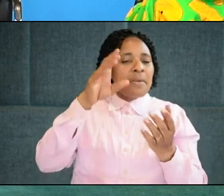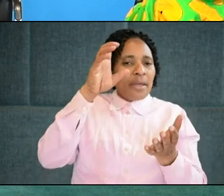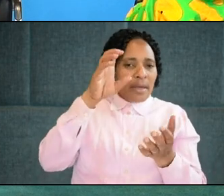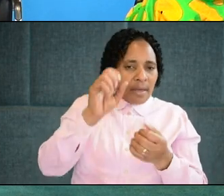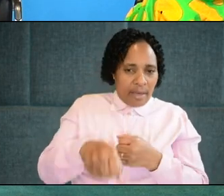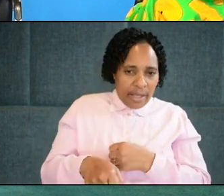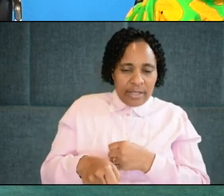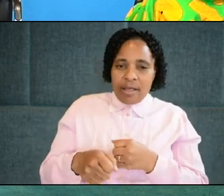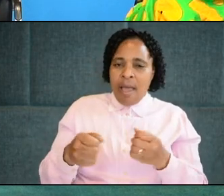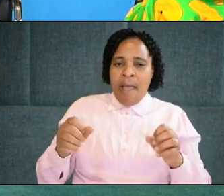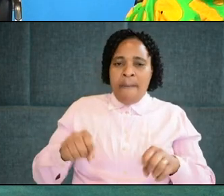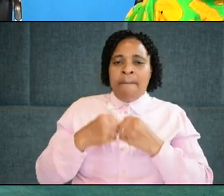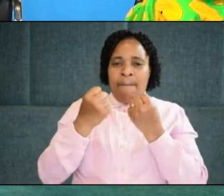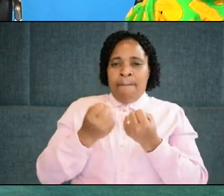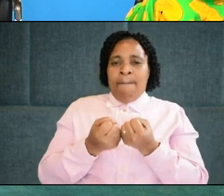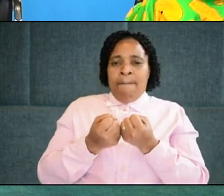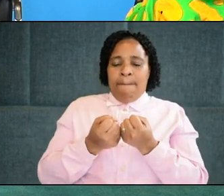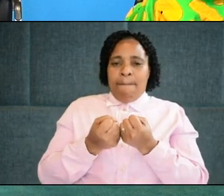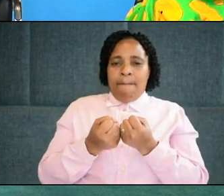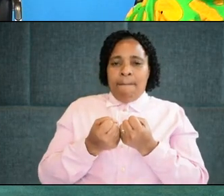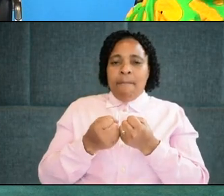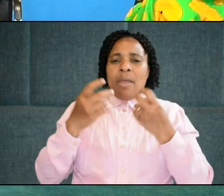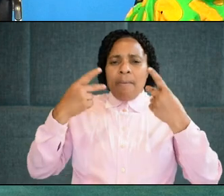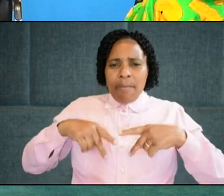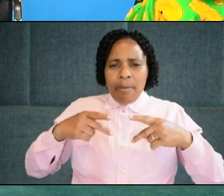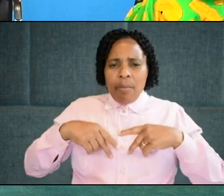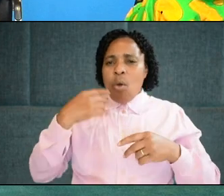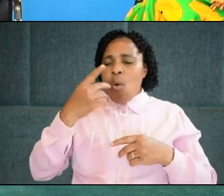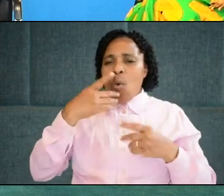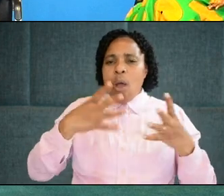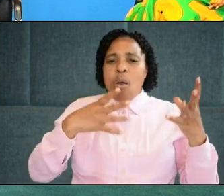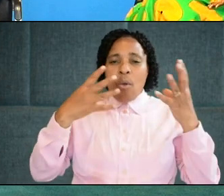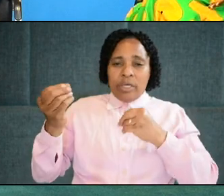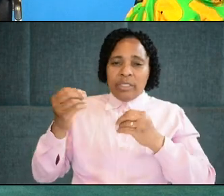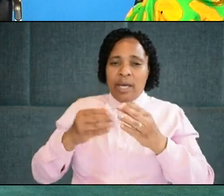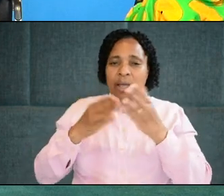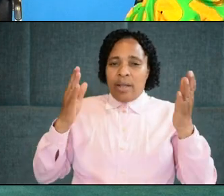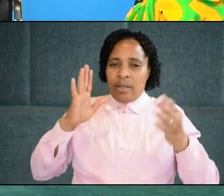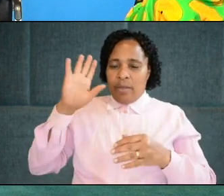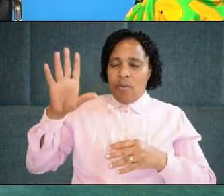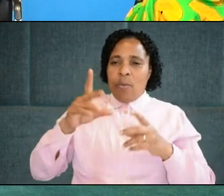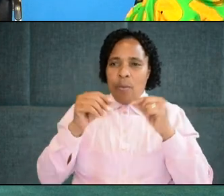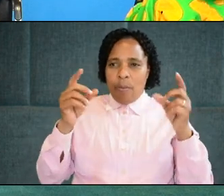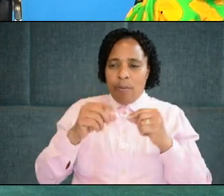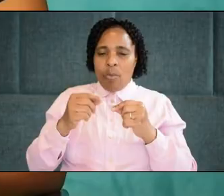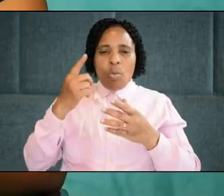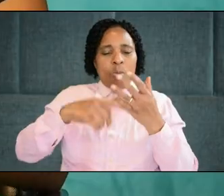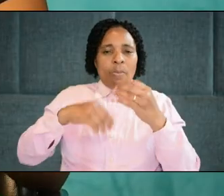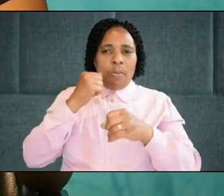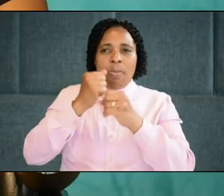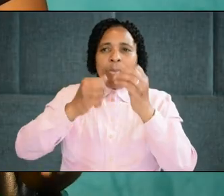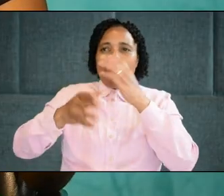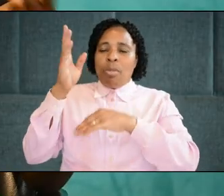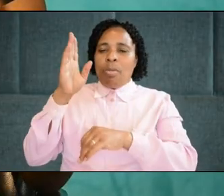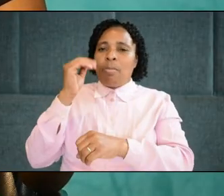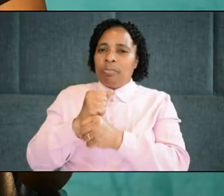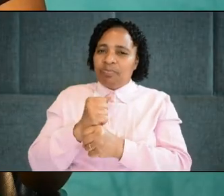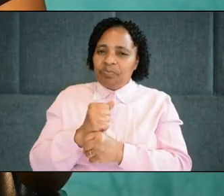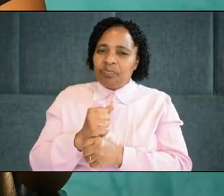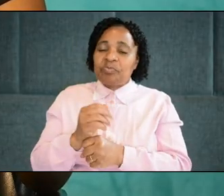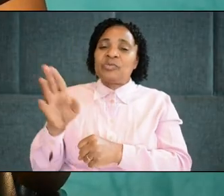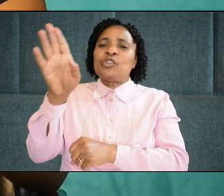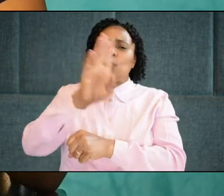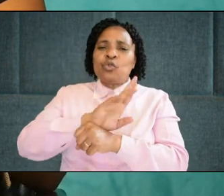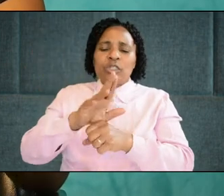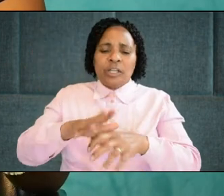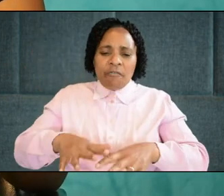or similar. There were people who were going against his word, and what did God do? He used floods